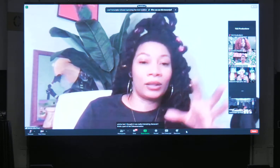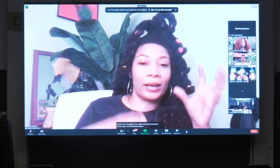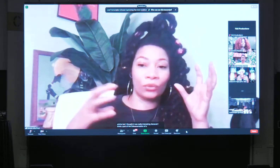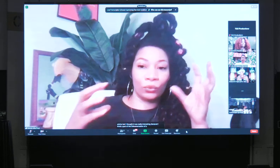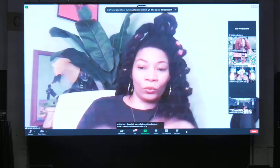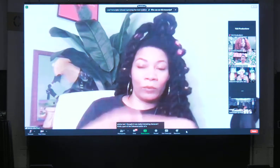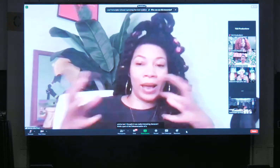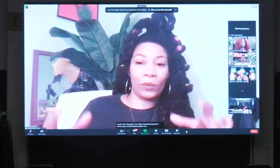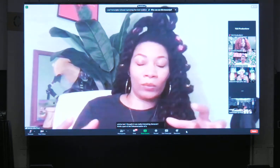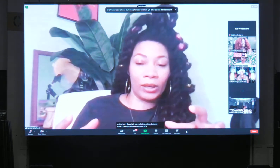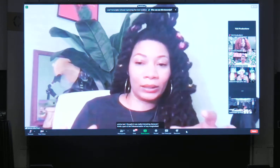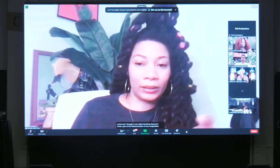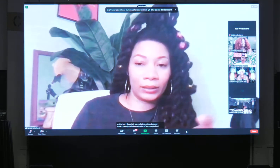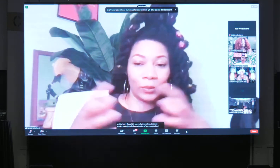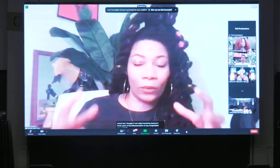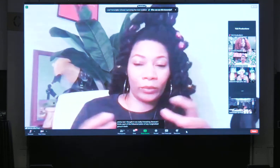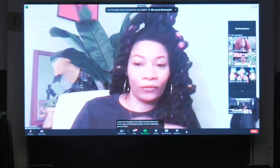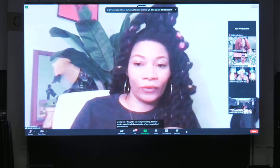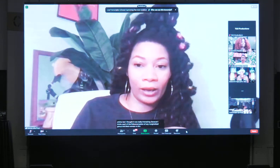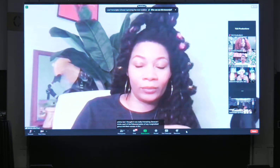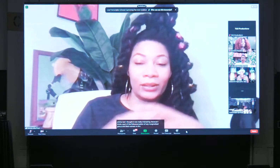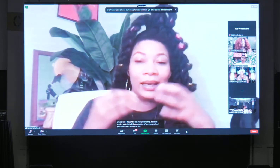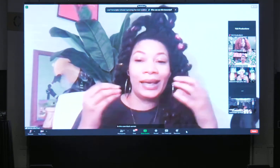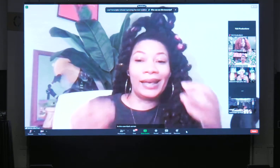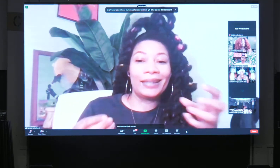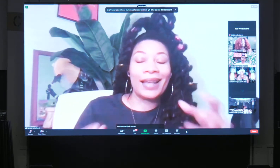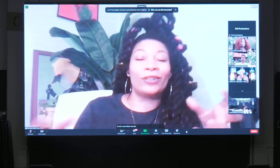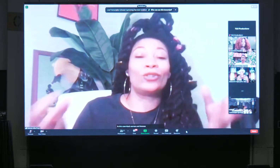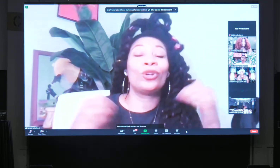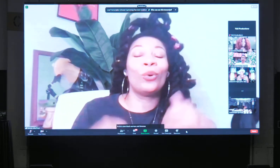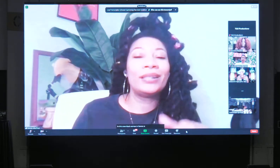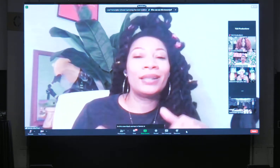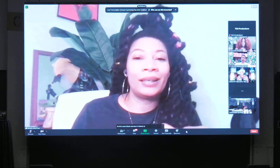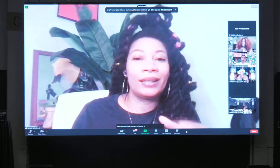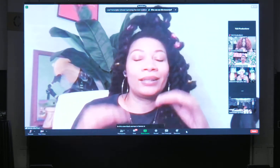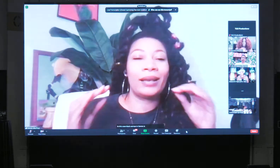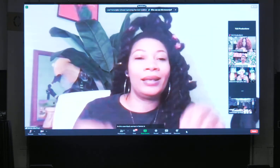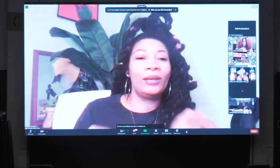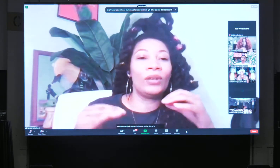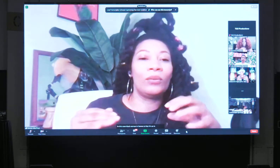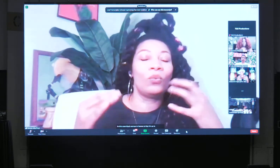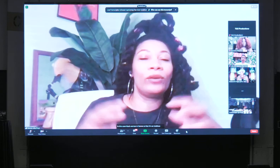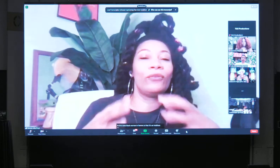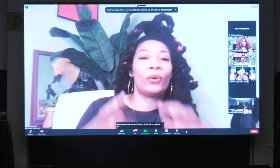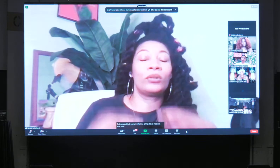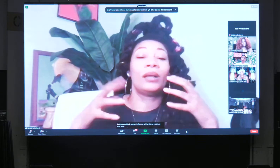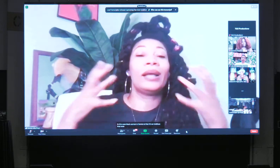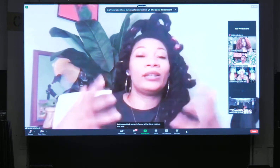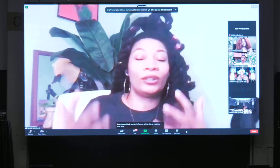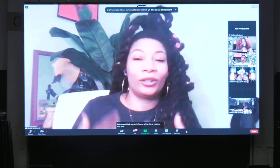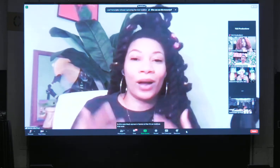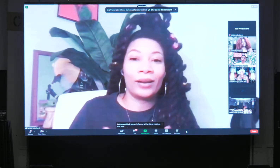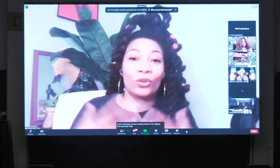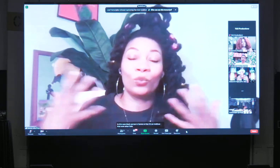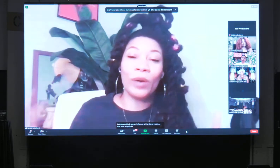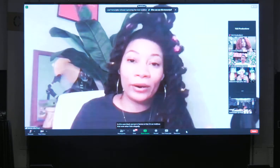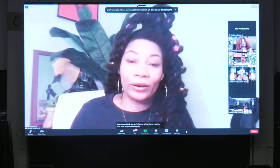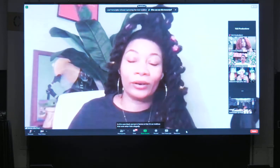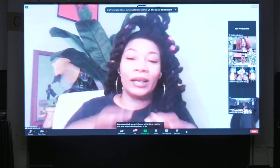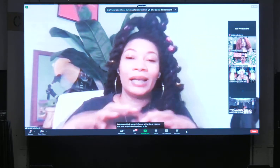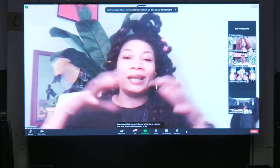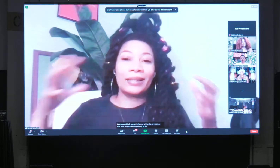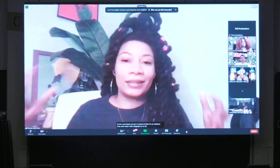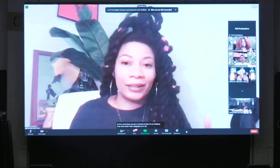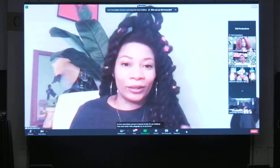any marginalized group, and Black women in this case, Black women and femmes, is that it's so insidious that even when folks allegedly try to do